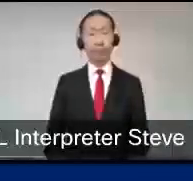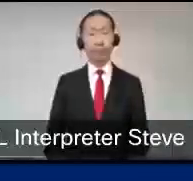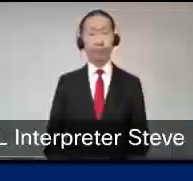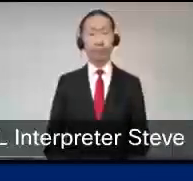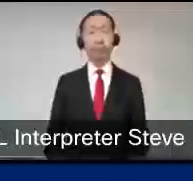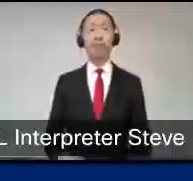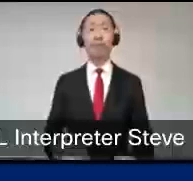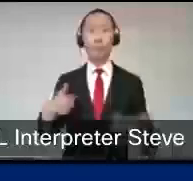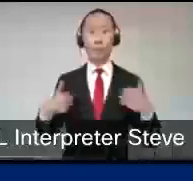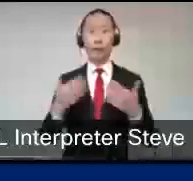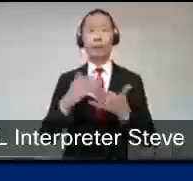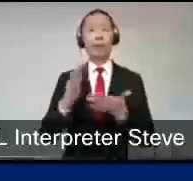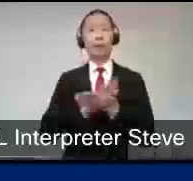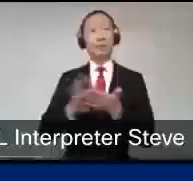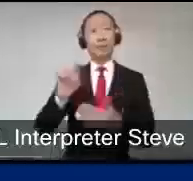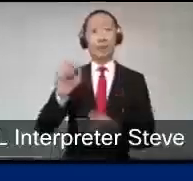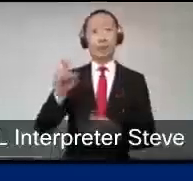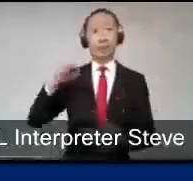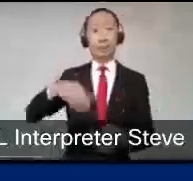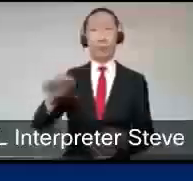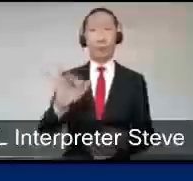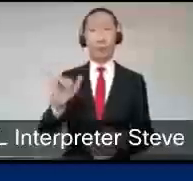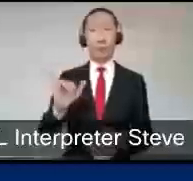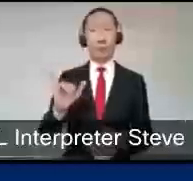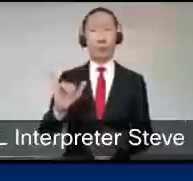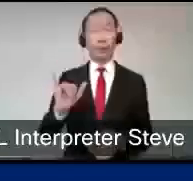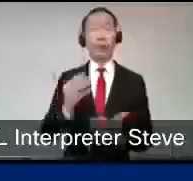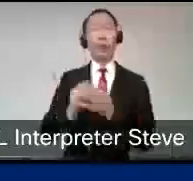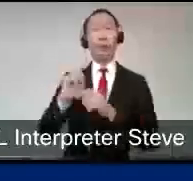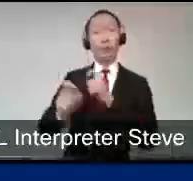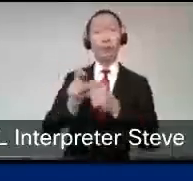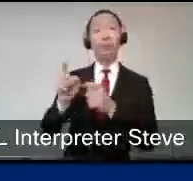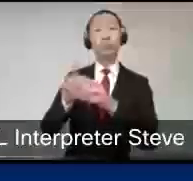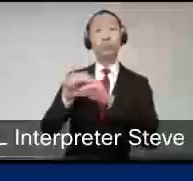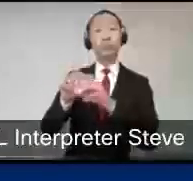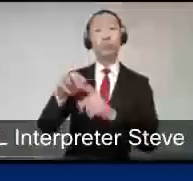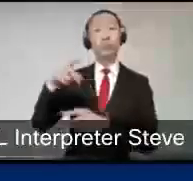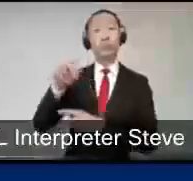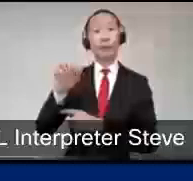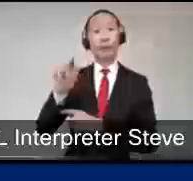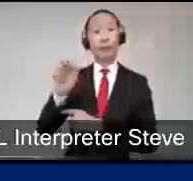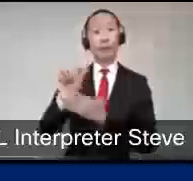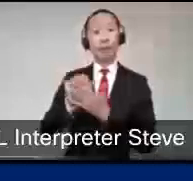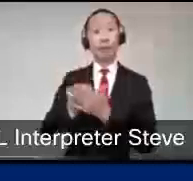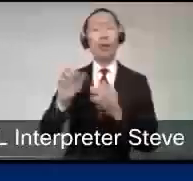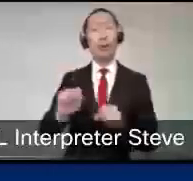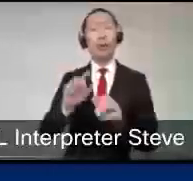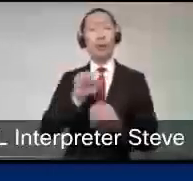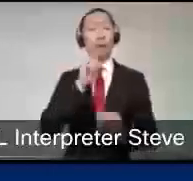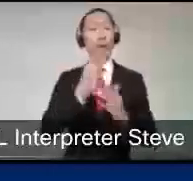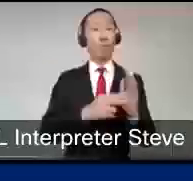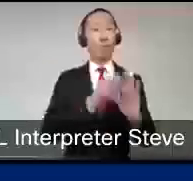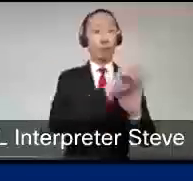There are some nice tax benefits as well. Contributions to a Pennsylvania ABLE account are eligible for both state